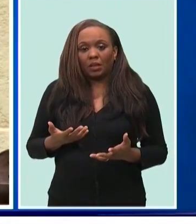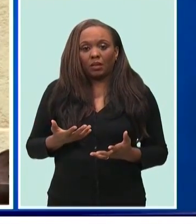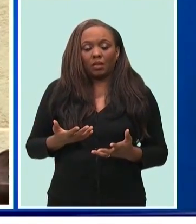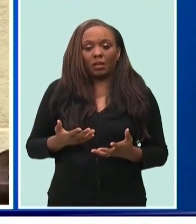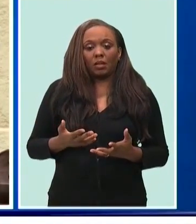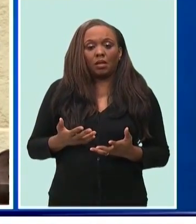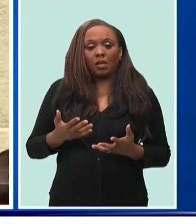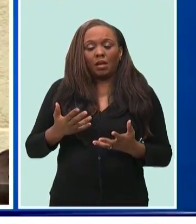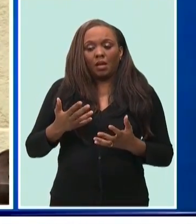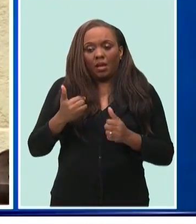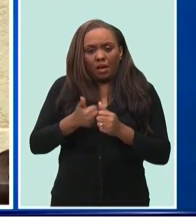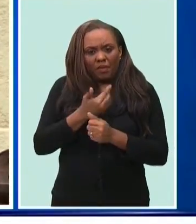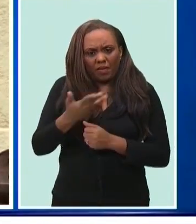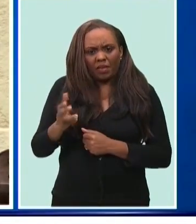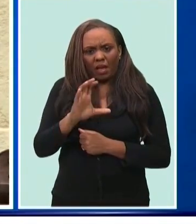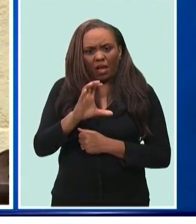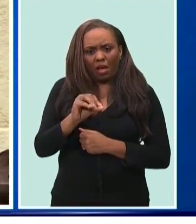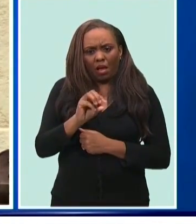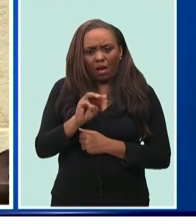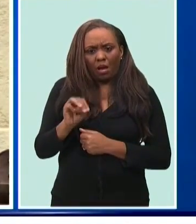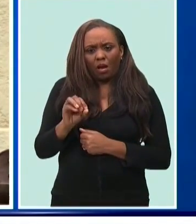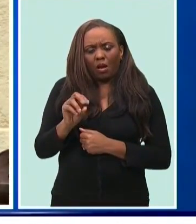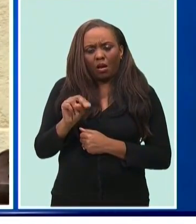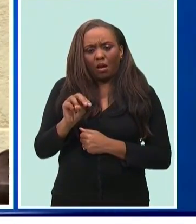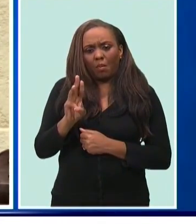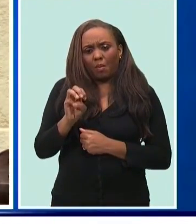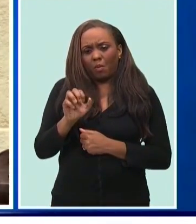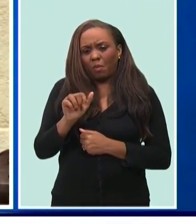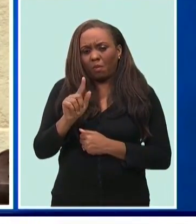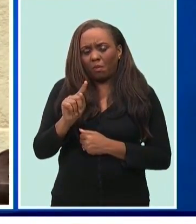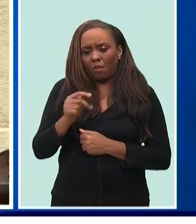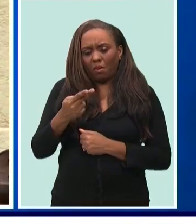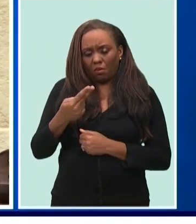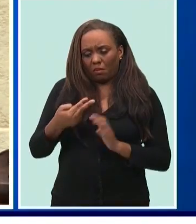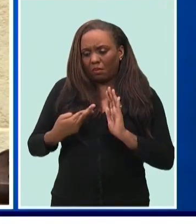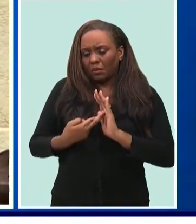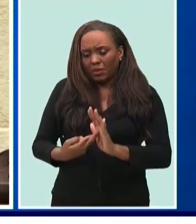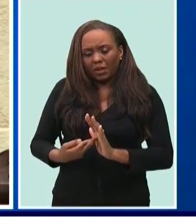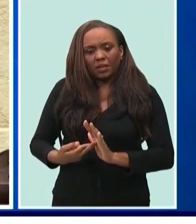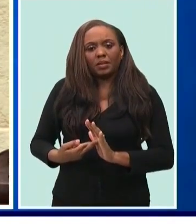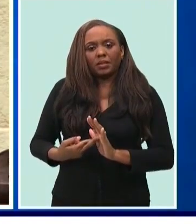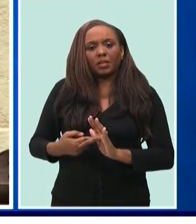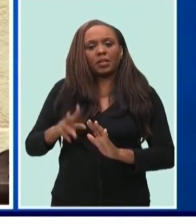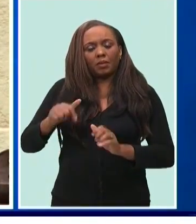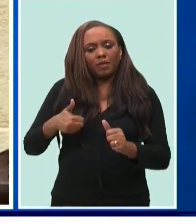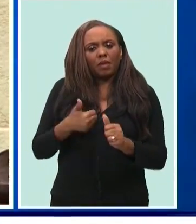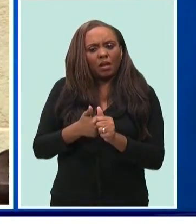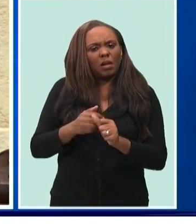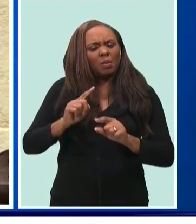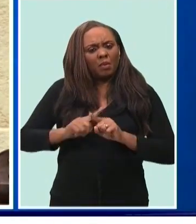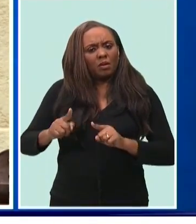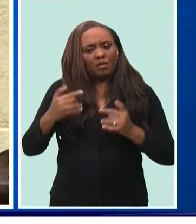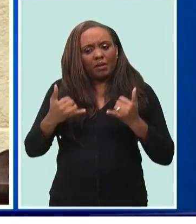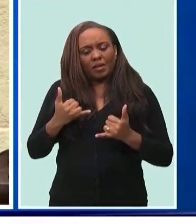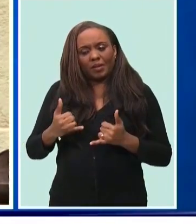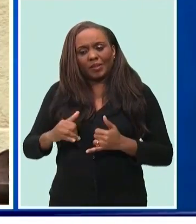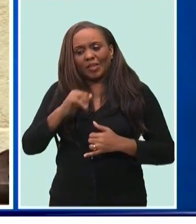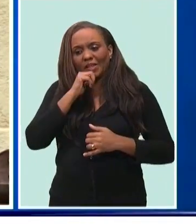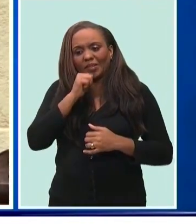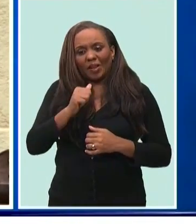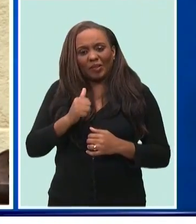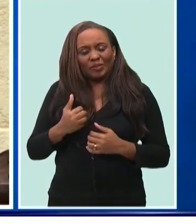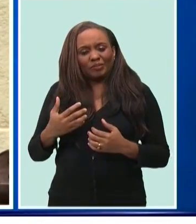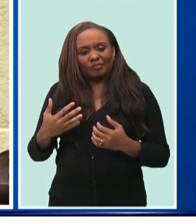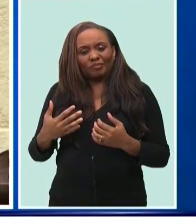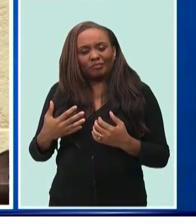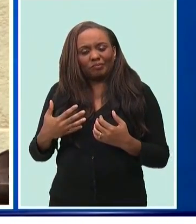force that it can. And I can only hope that it will find within its member states and within itself